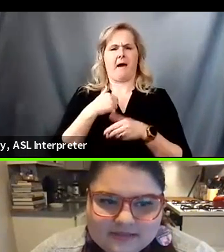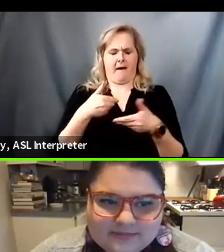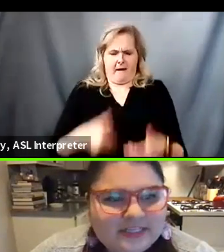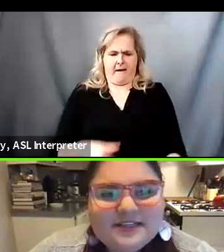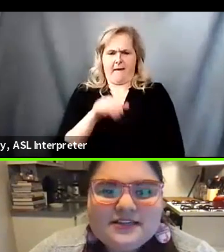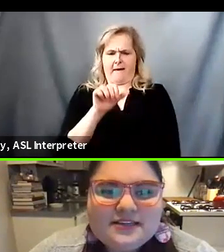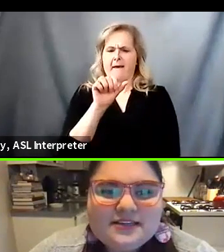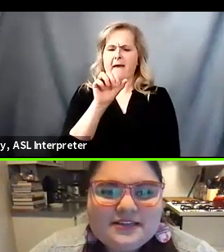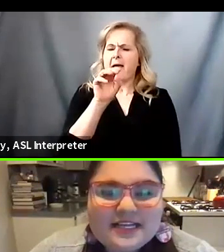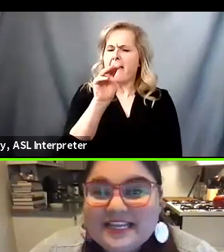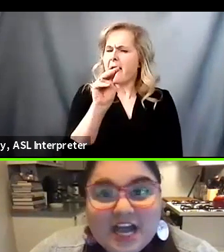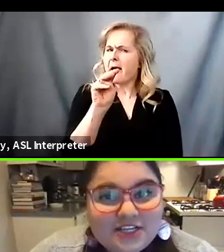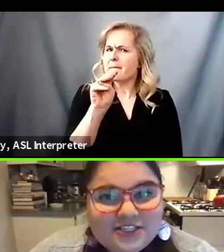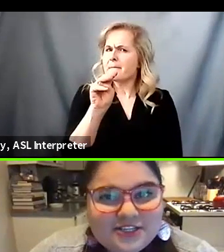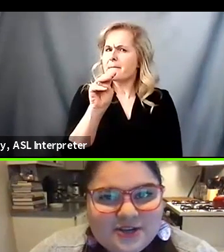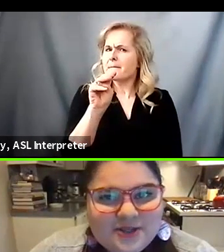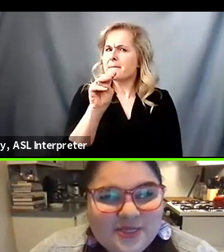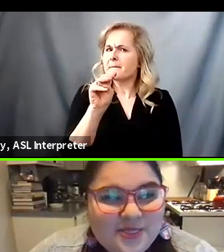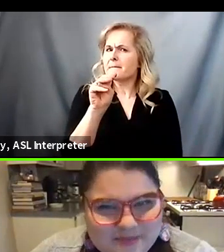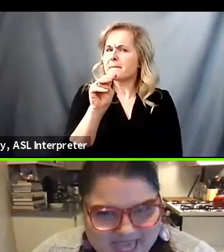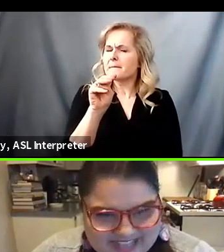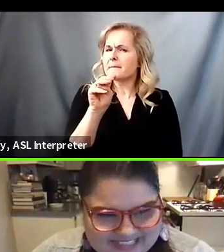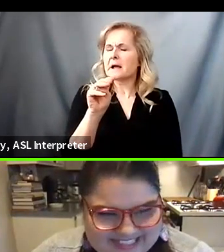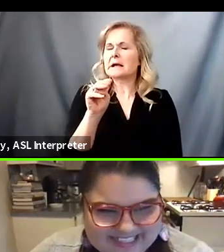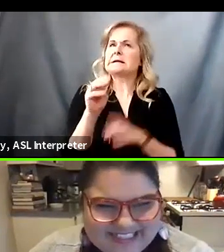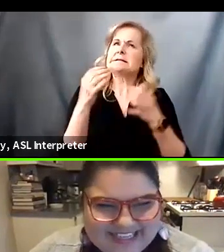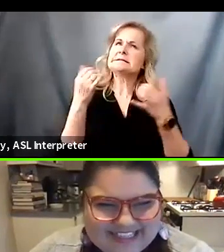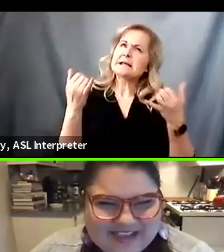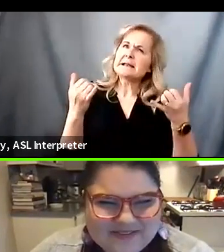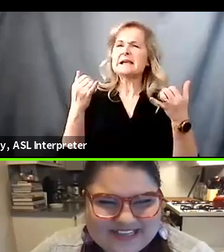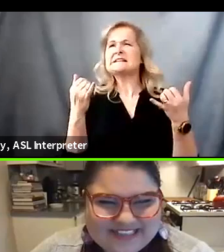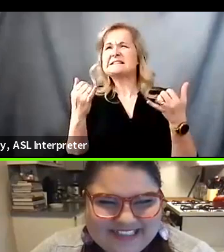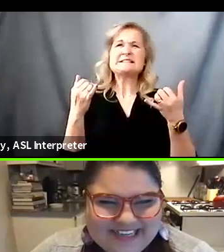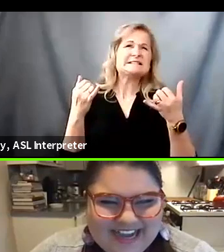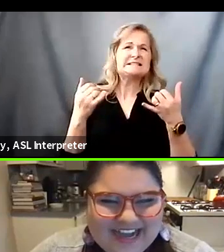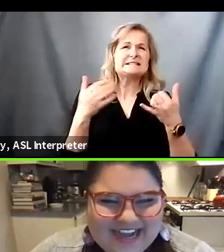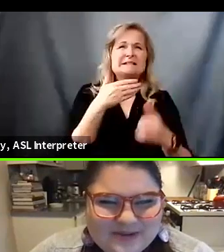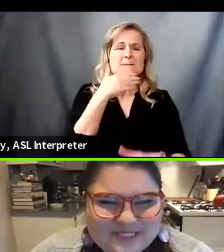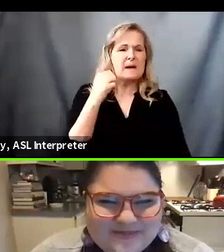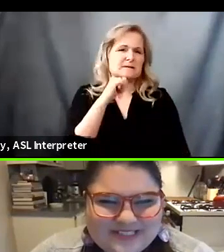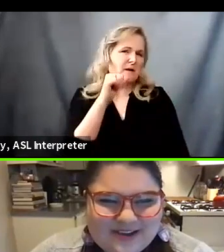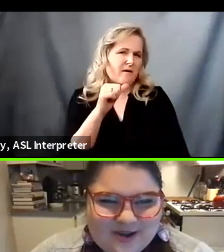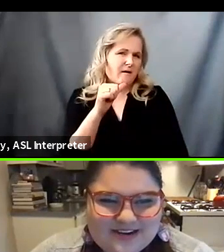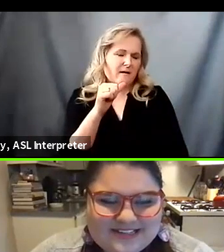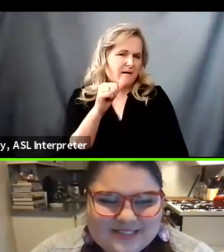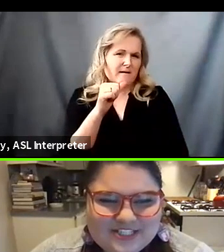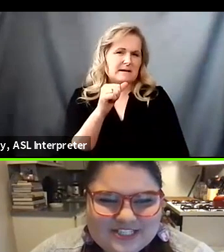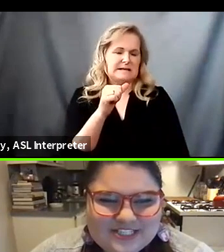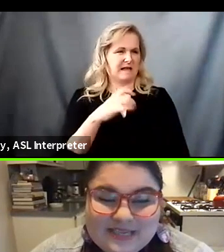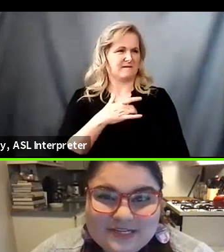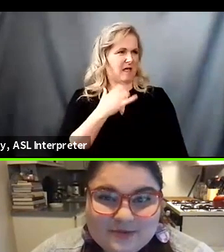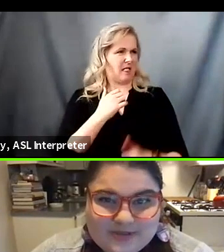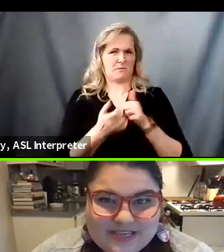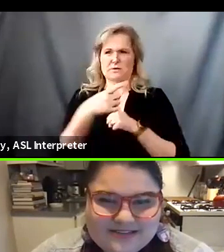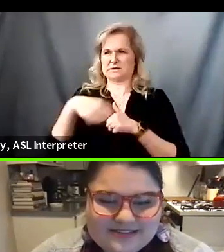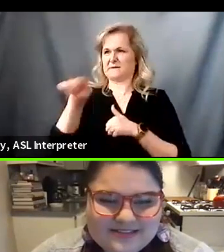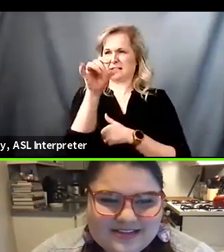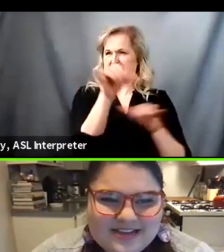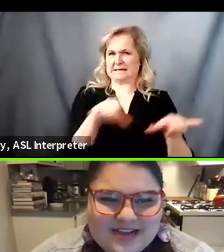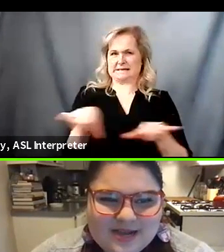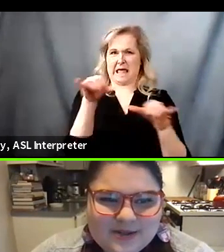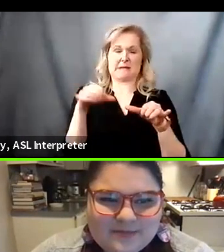Well, not the best, as I feel most of us are. So just keeping it